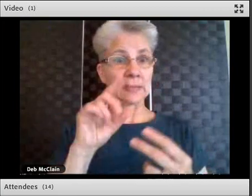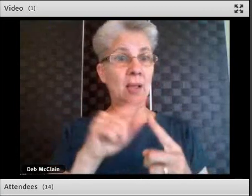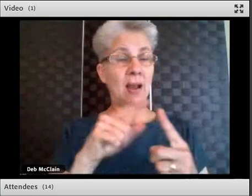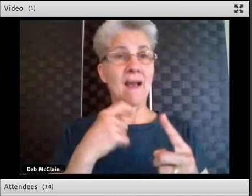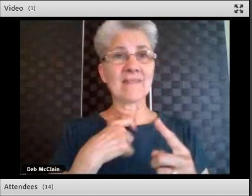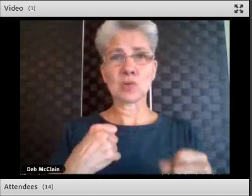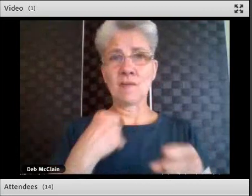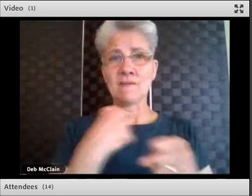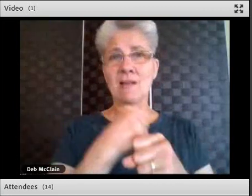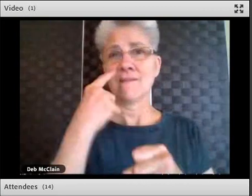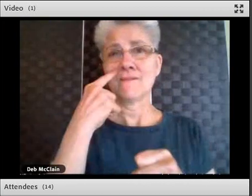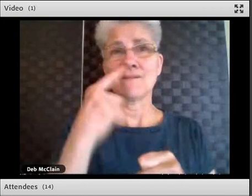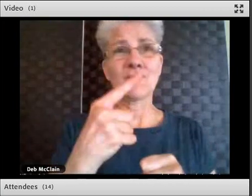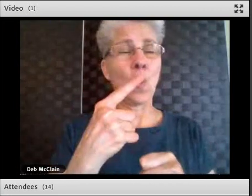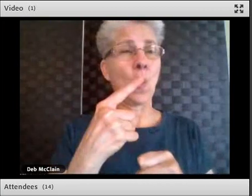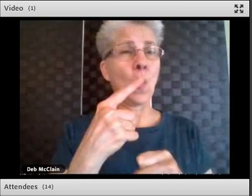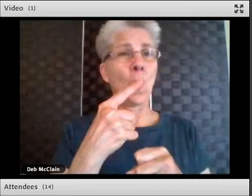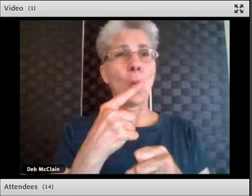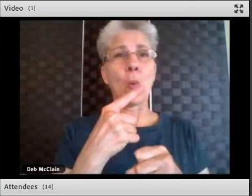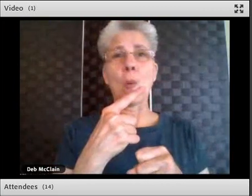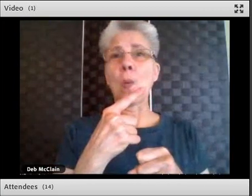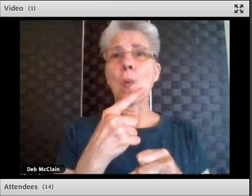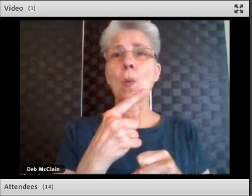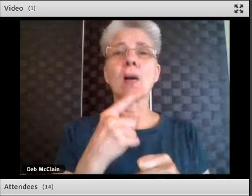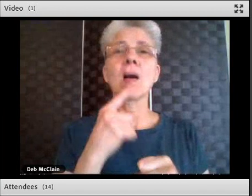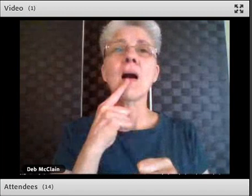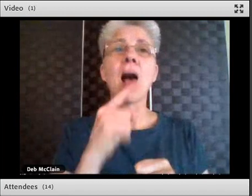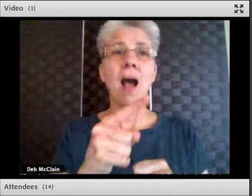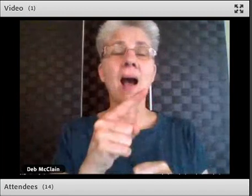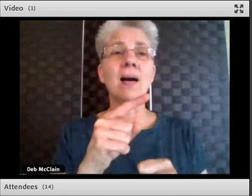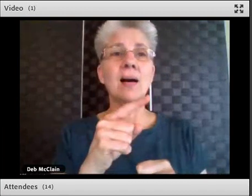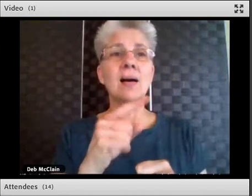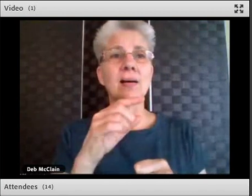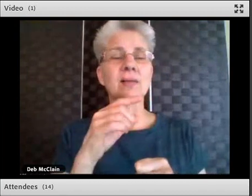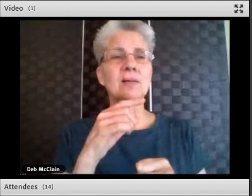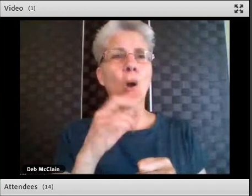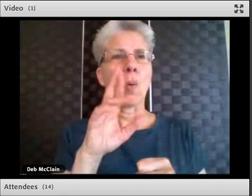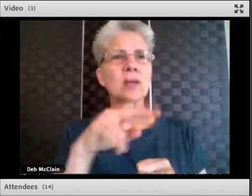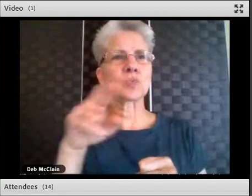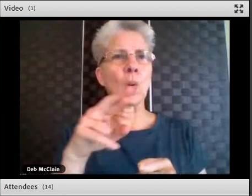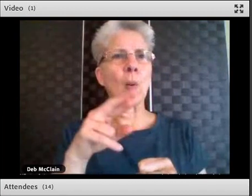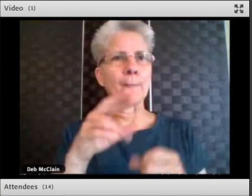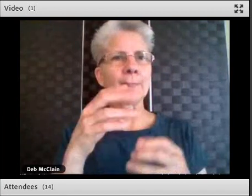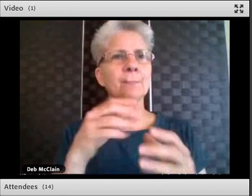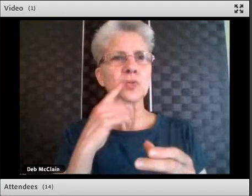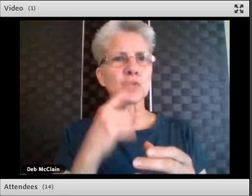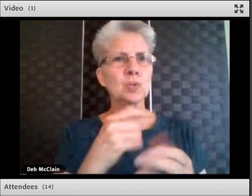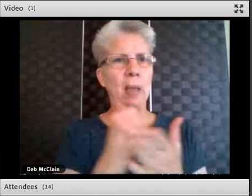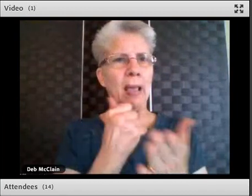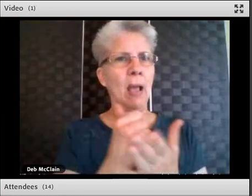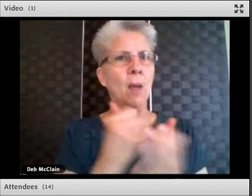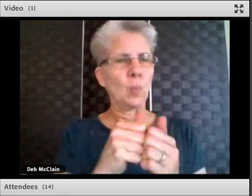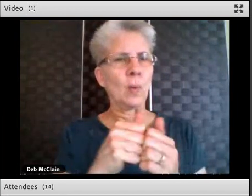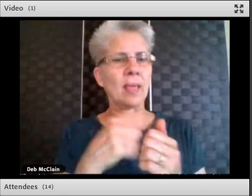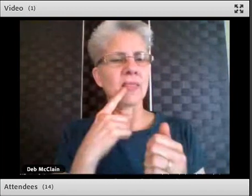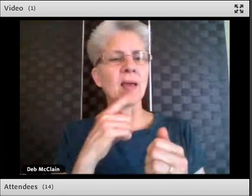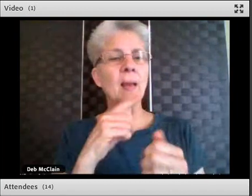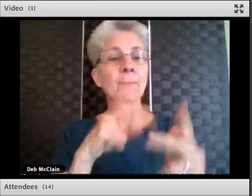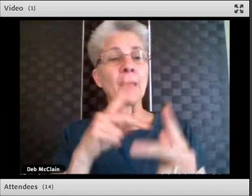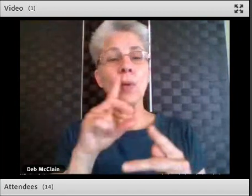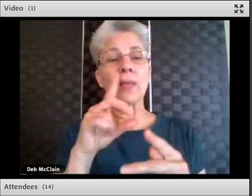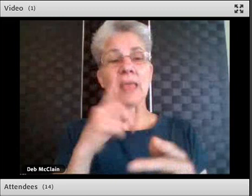to fight for an accessible restroom stall before. It's a drag. People with invisible